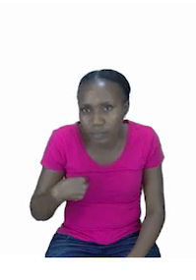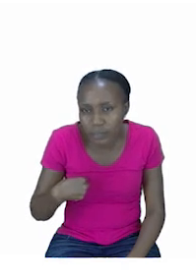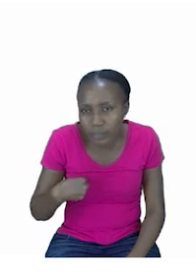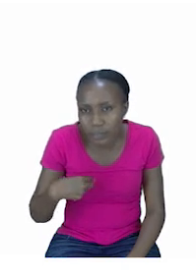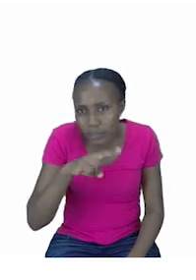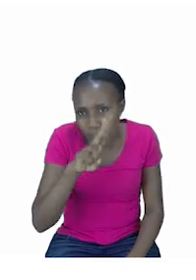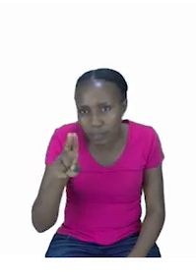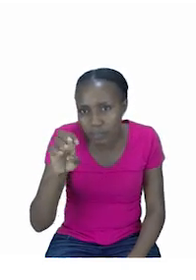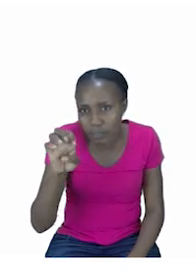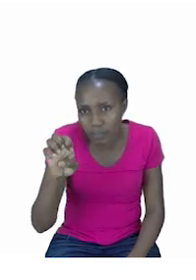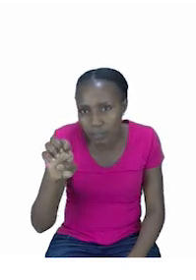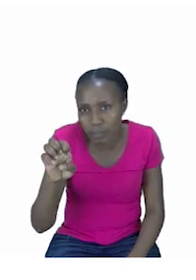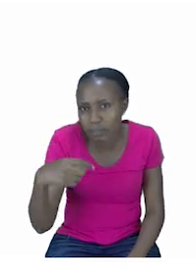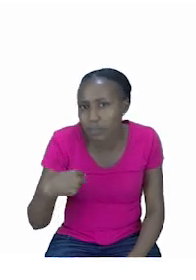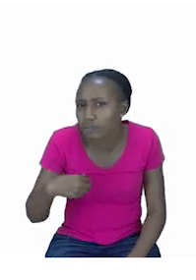he?